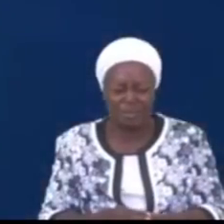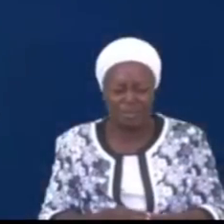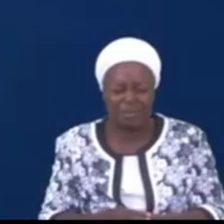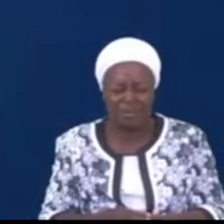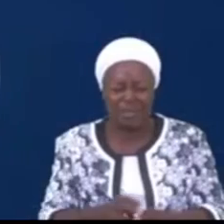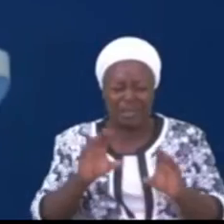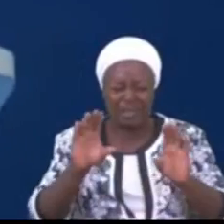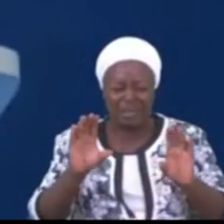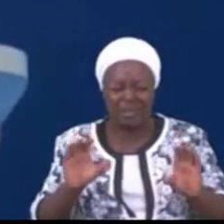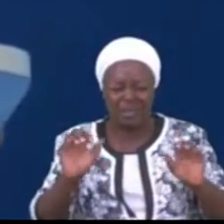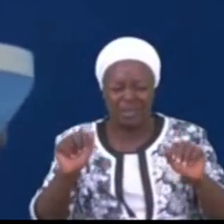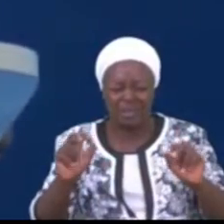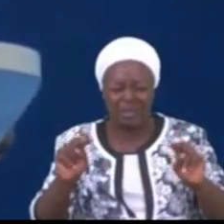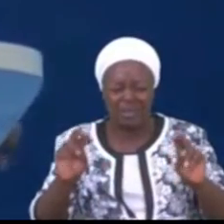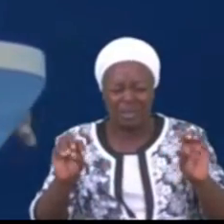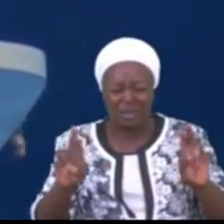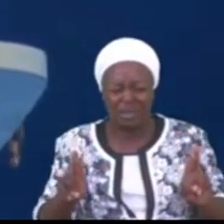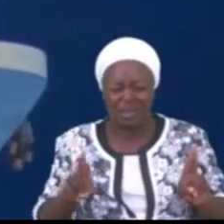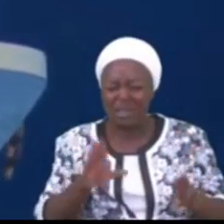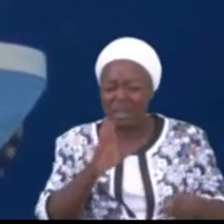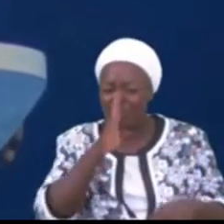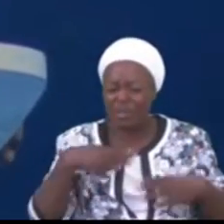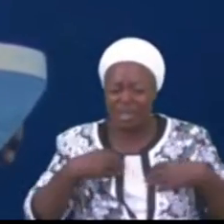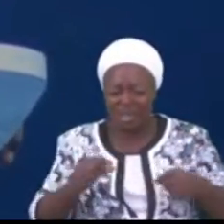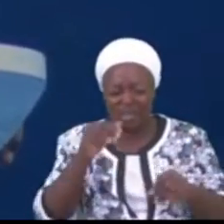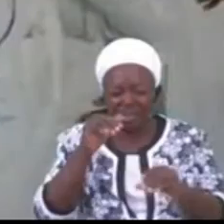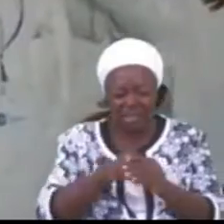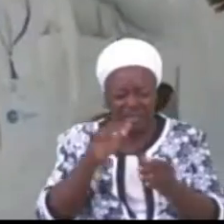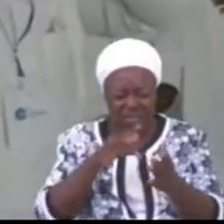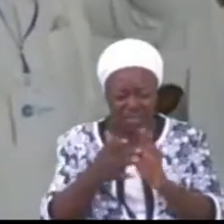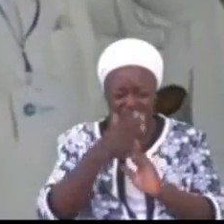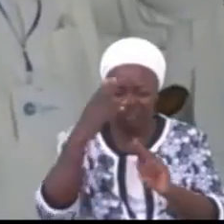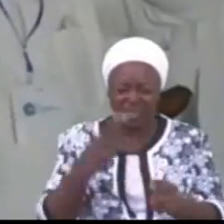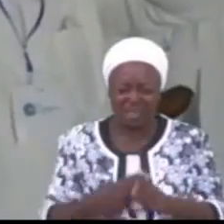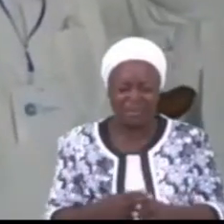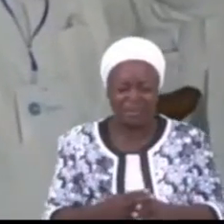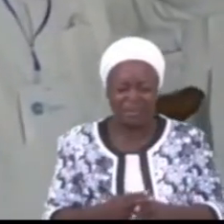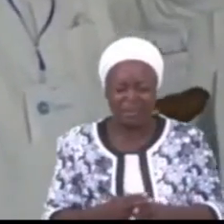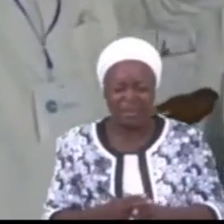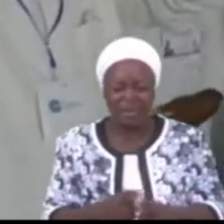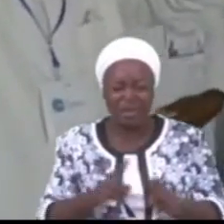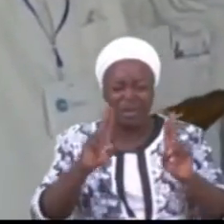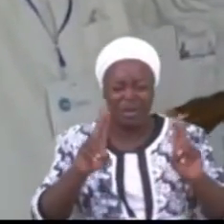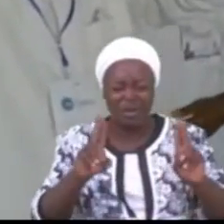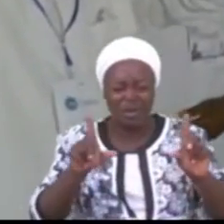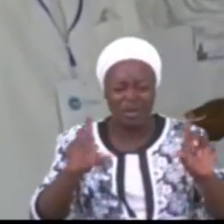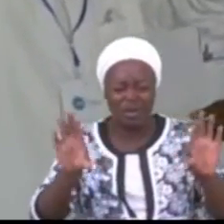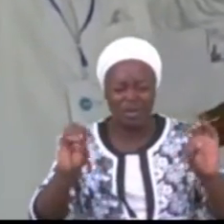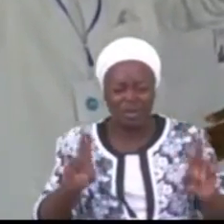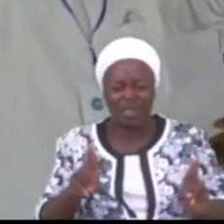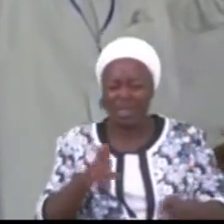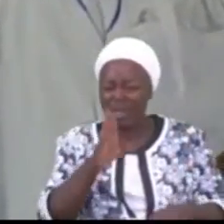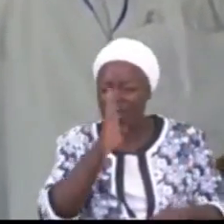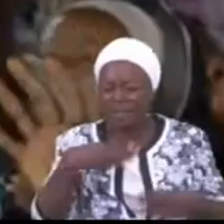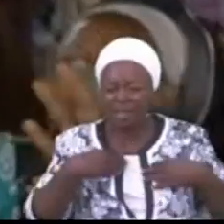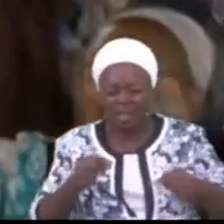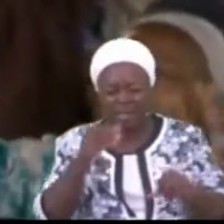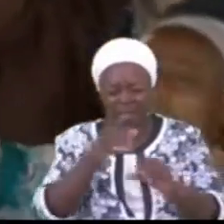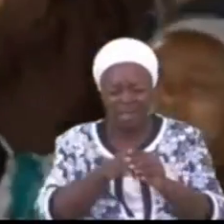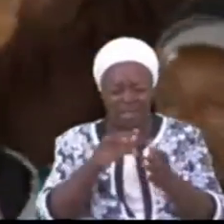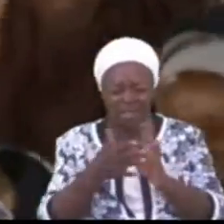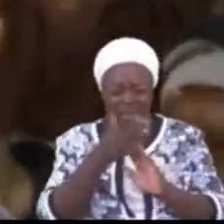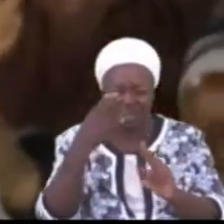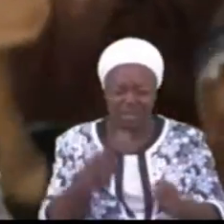Cancer, be healed in Jesus' name. Ulcer, be healed in Jesus'